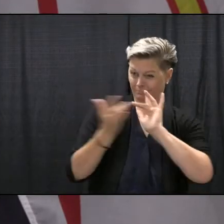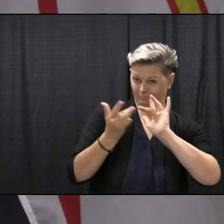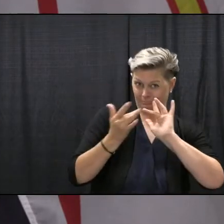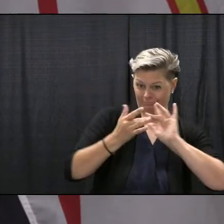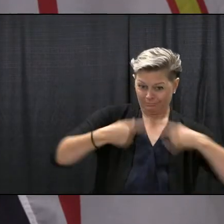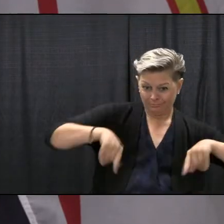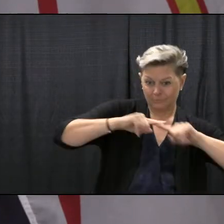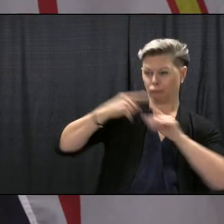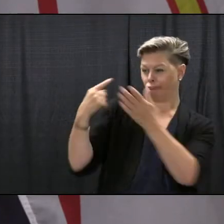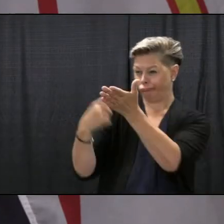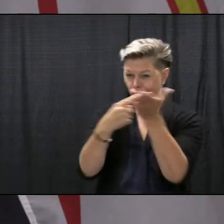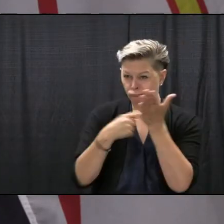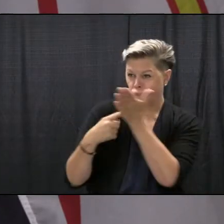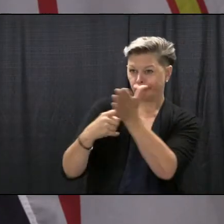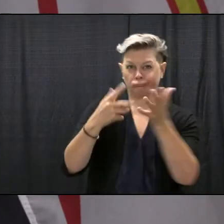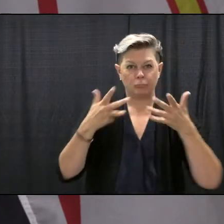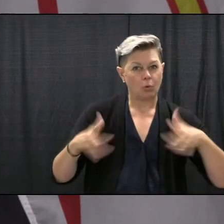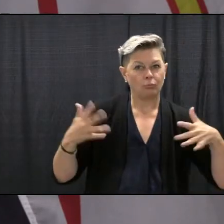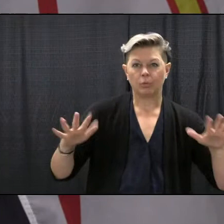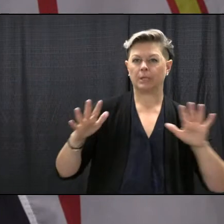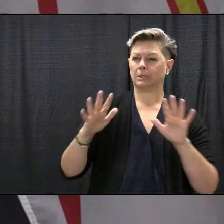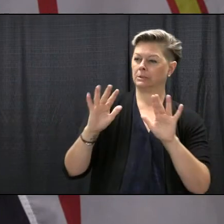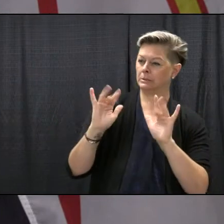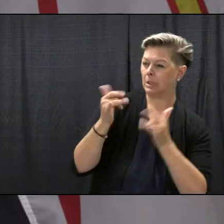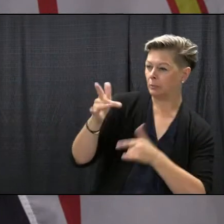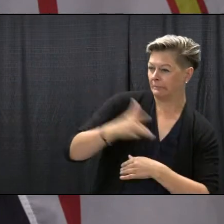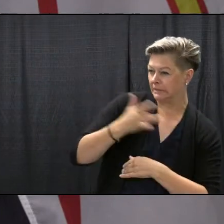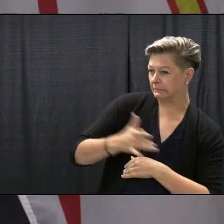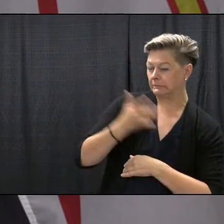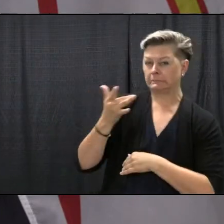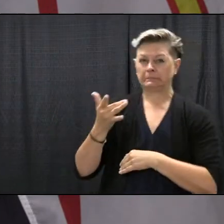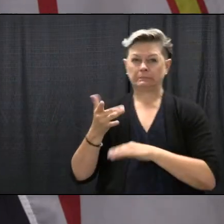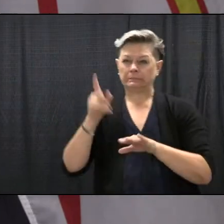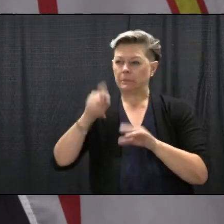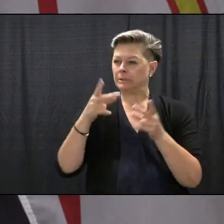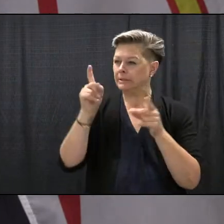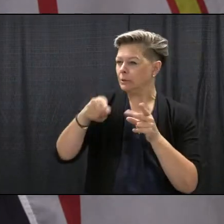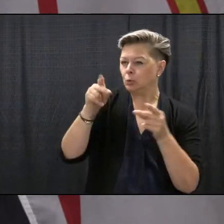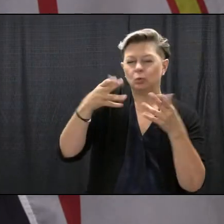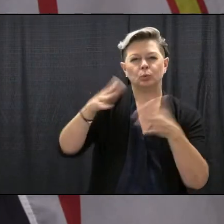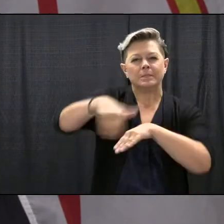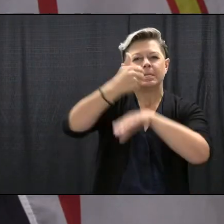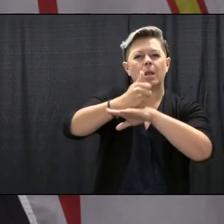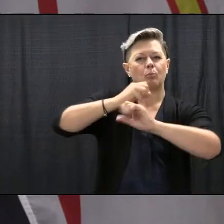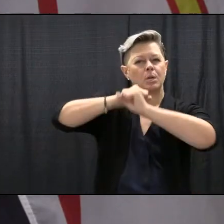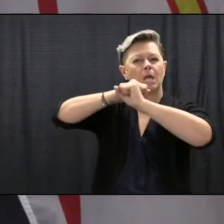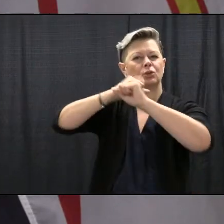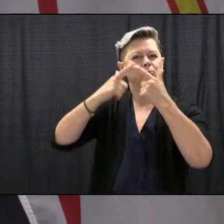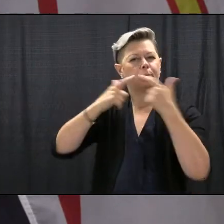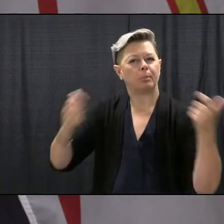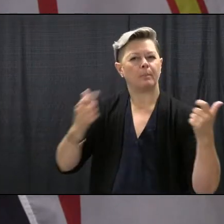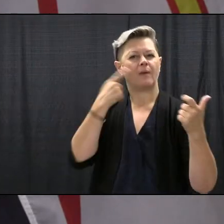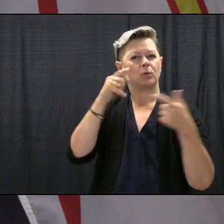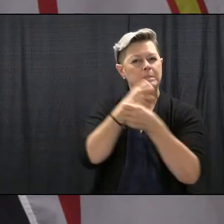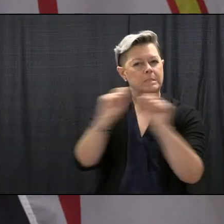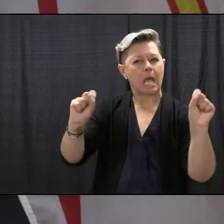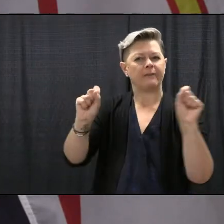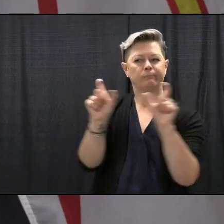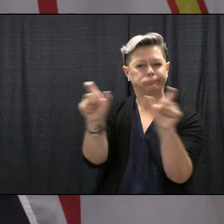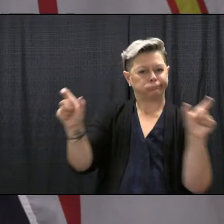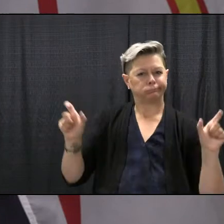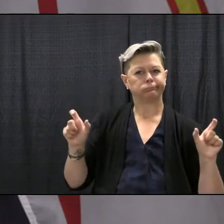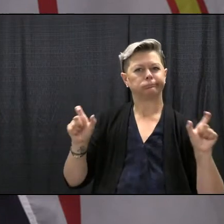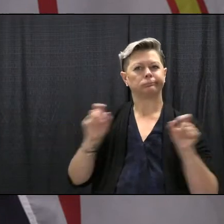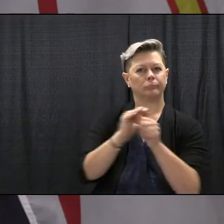had conversations and exchanges about, how we felt what needed to be in place for things to happen safely. And they've been